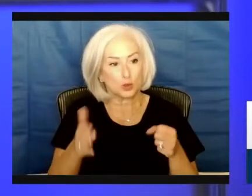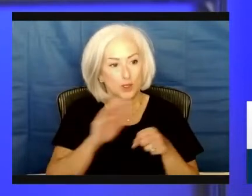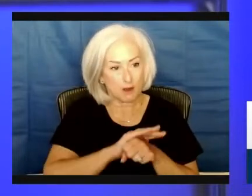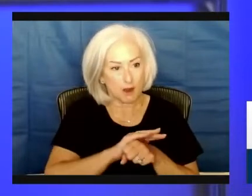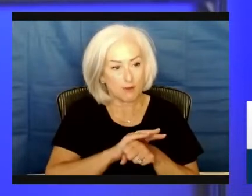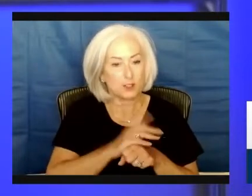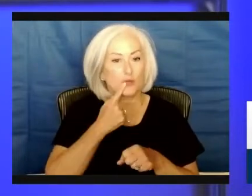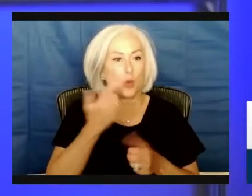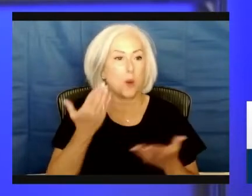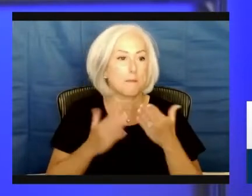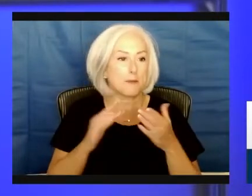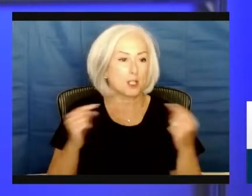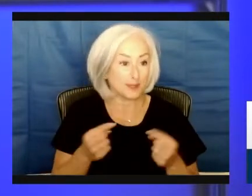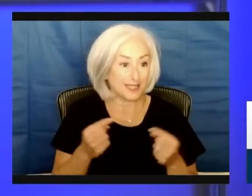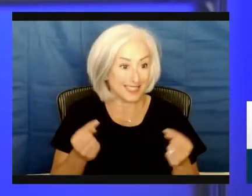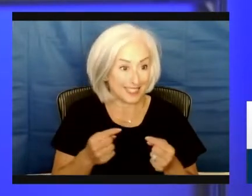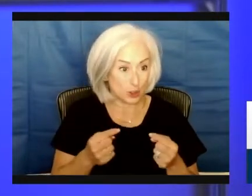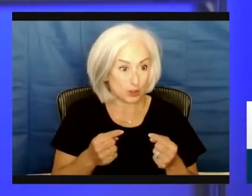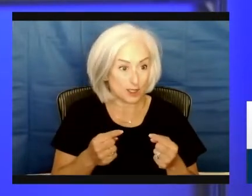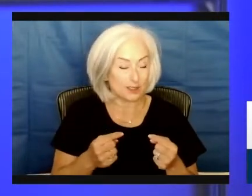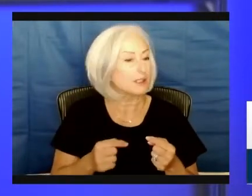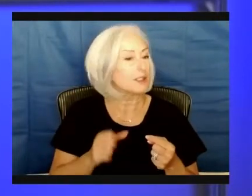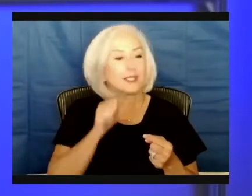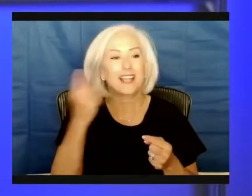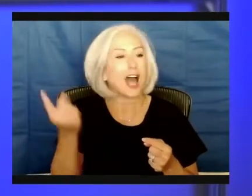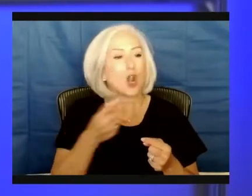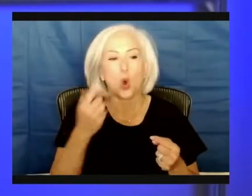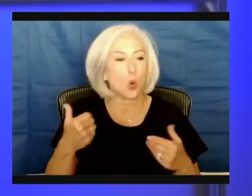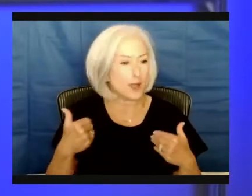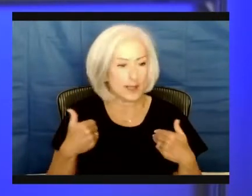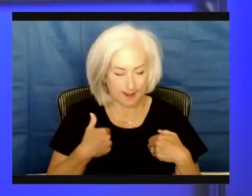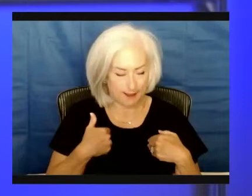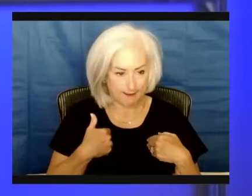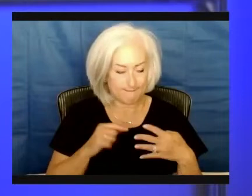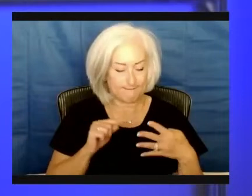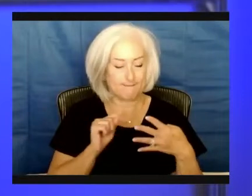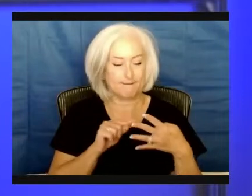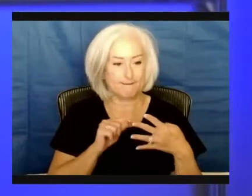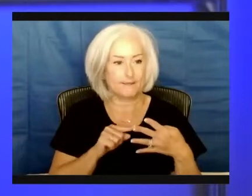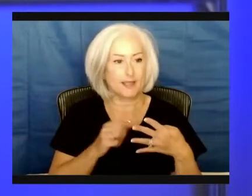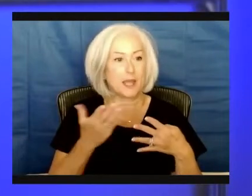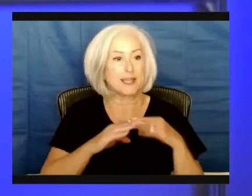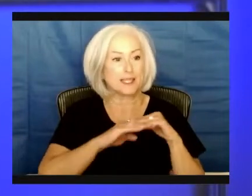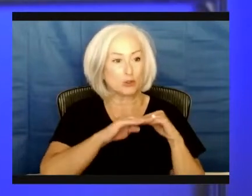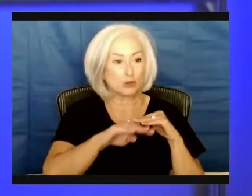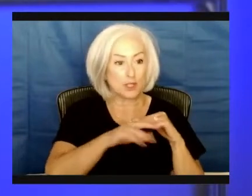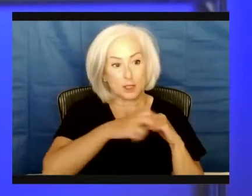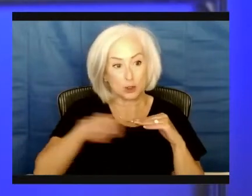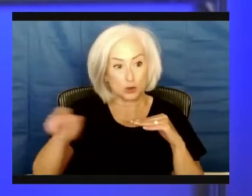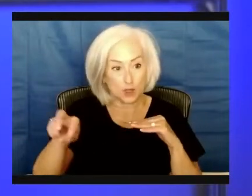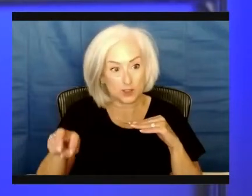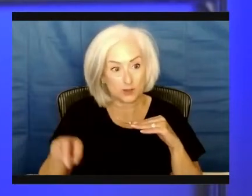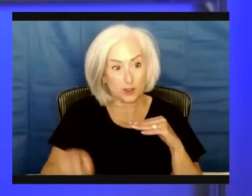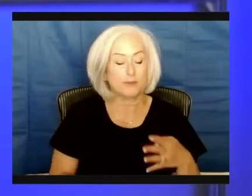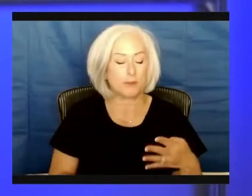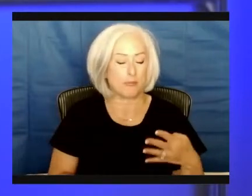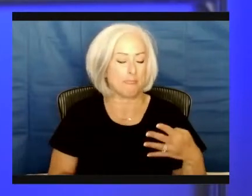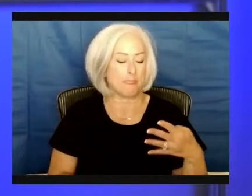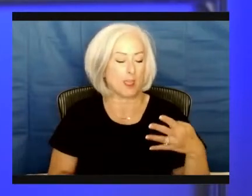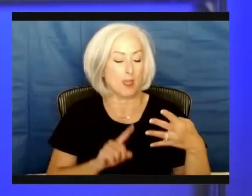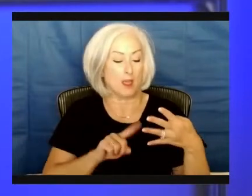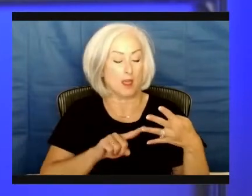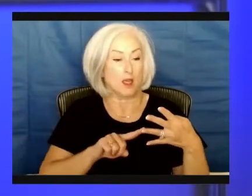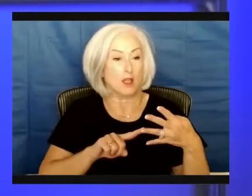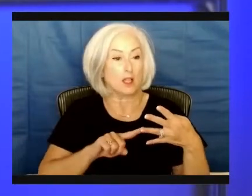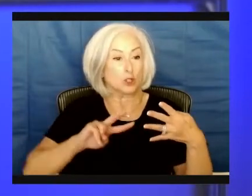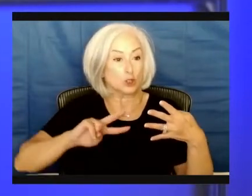surgical injuries, but that coverage is inconsistent, and so the hospitals again may need to stabilize and transfer. Level 2 and Level 1 centers are equivalent in the eyes of the